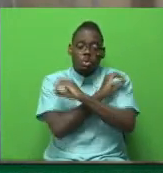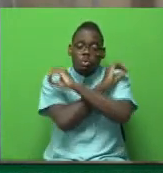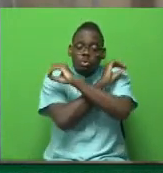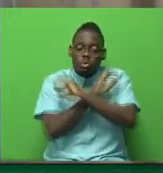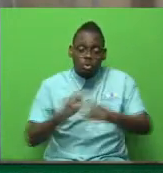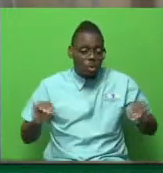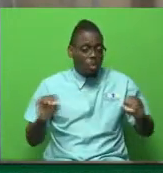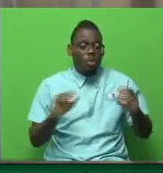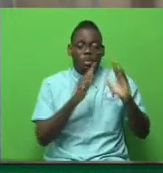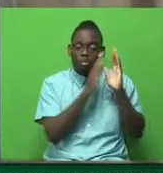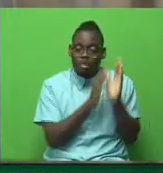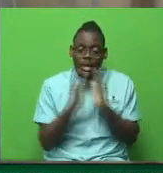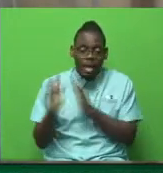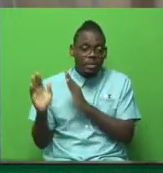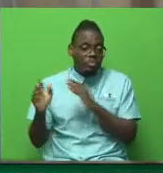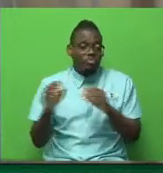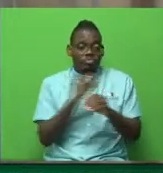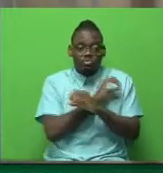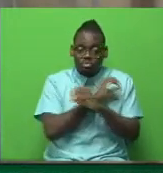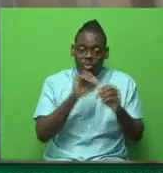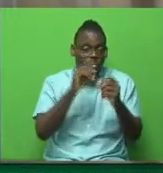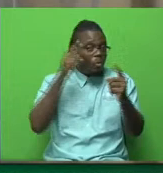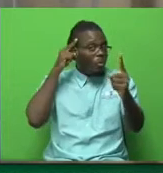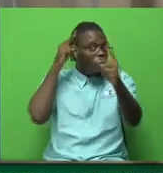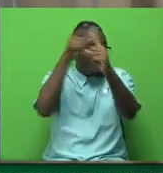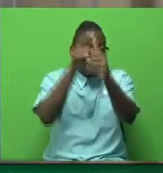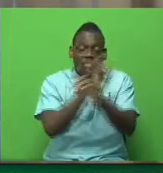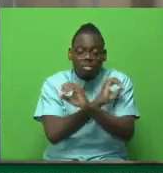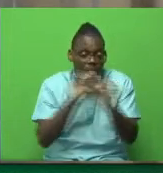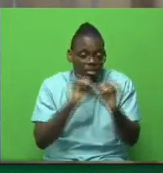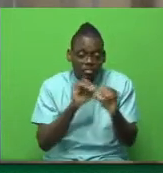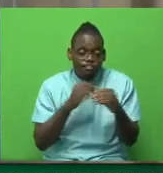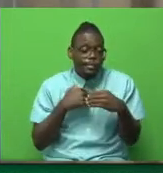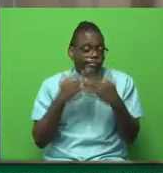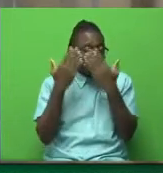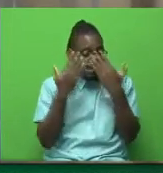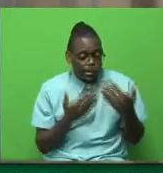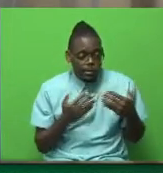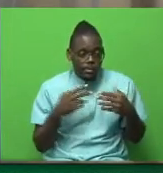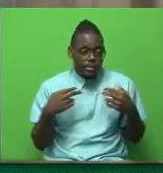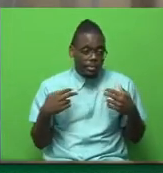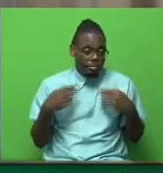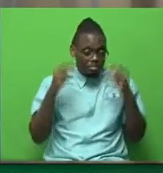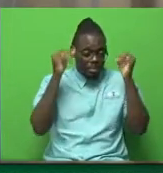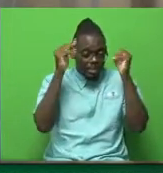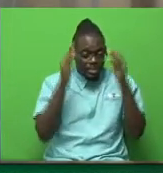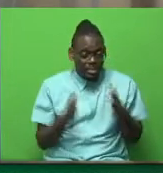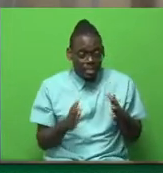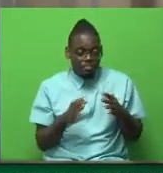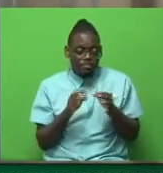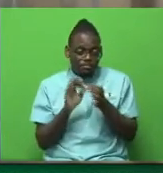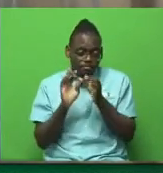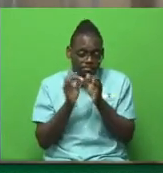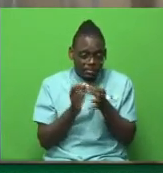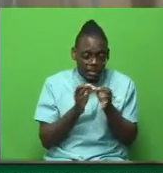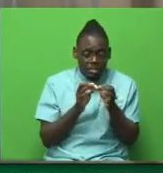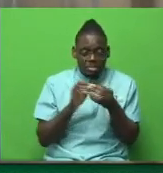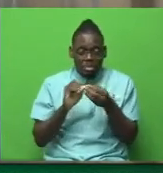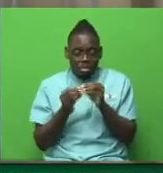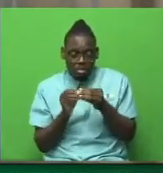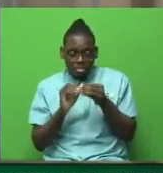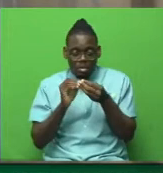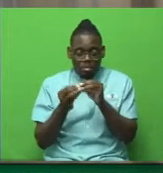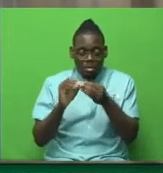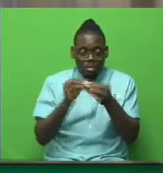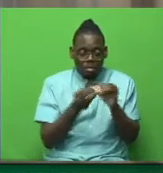no vision for growth in this country all this is a minister fabricating numbers based on projections